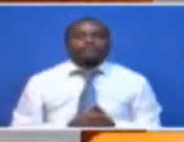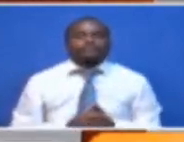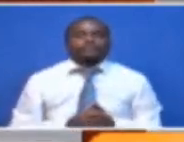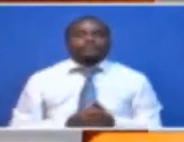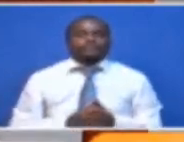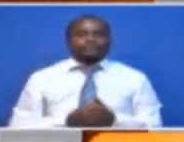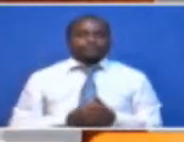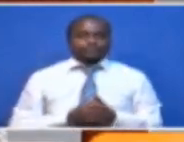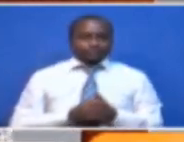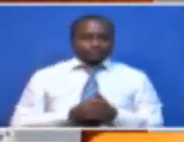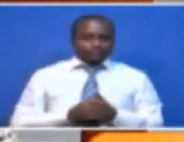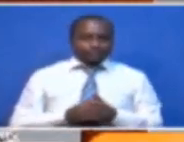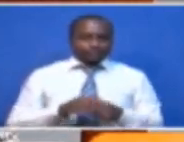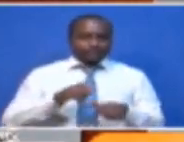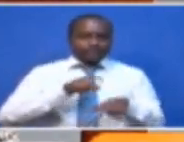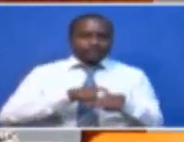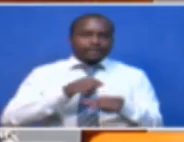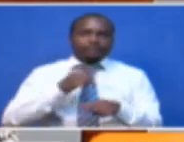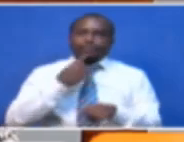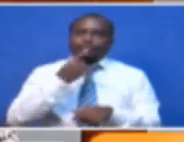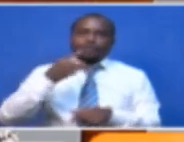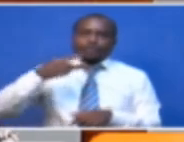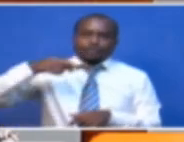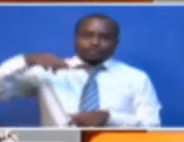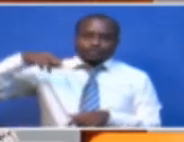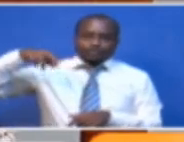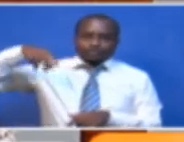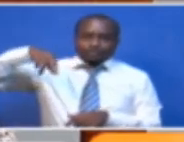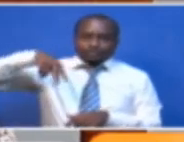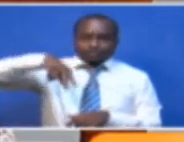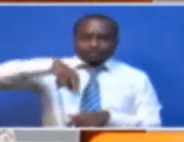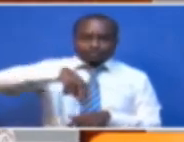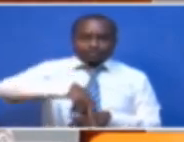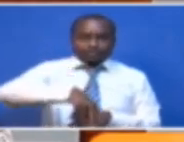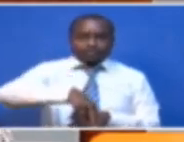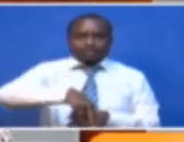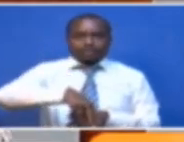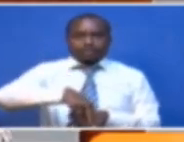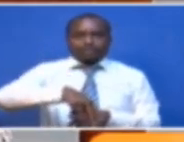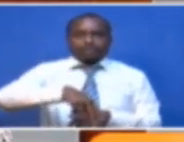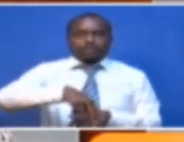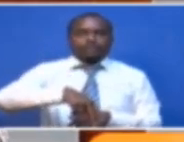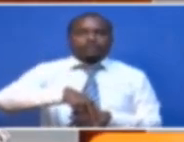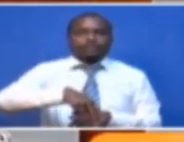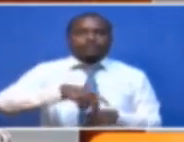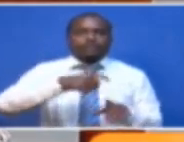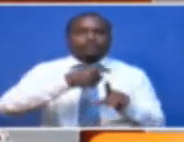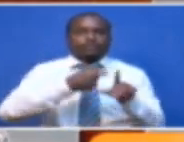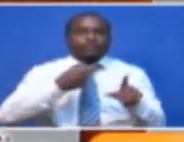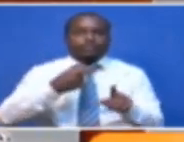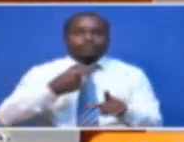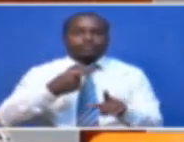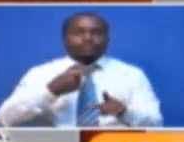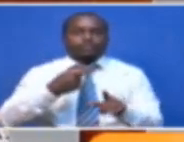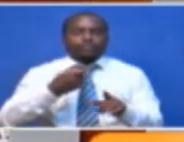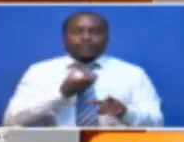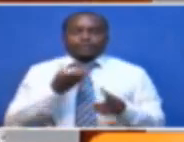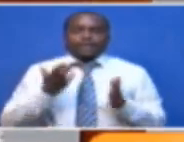Mr. Moy was descending the stairs. Of the plane? No, from the home of residence of the mayor.